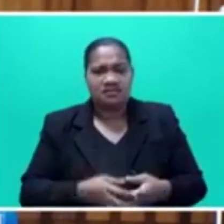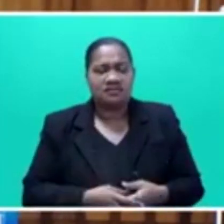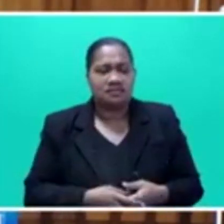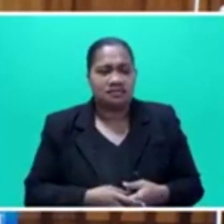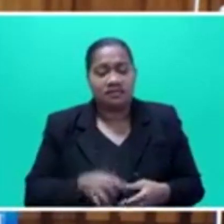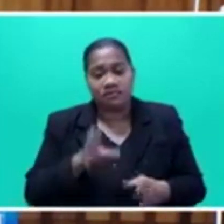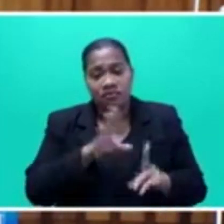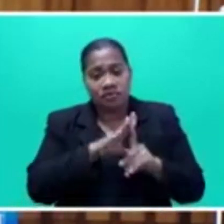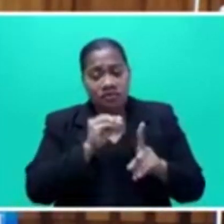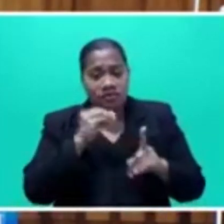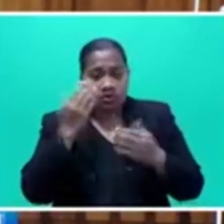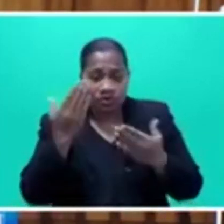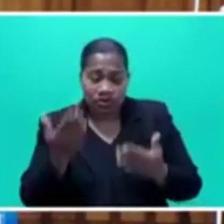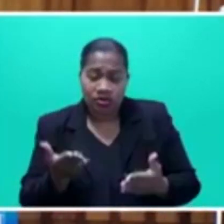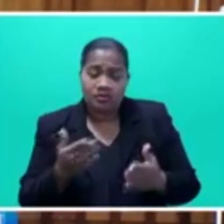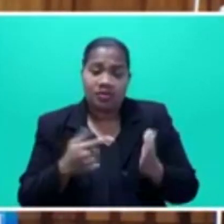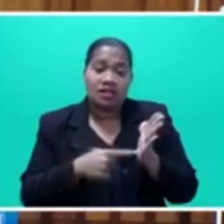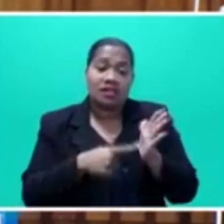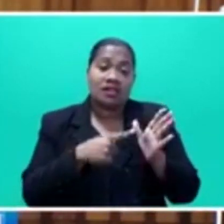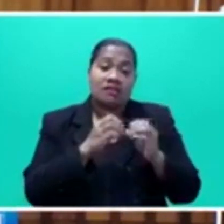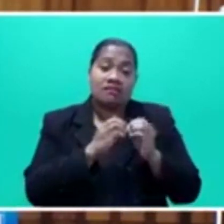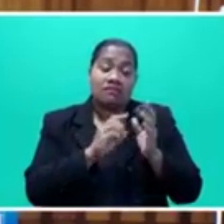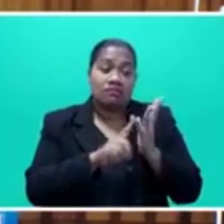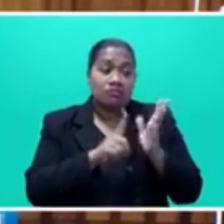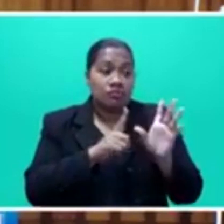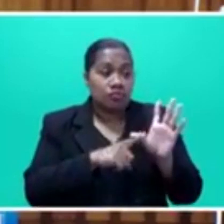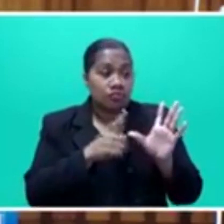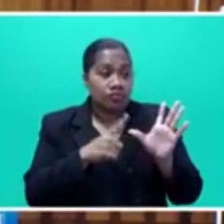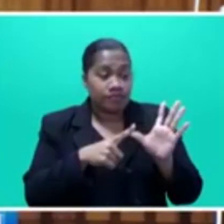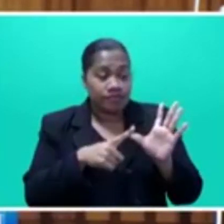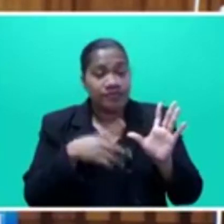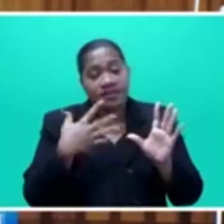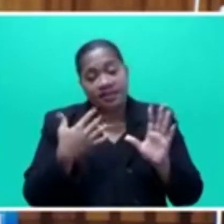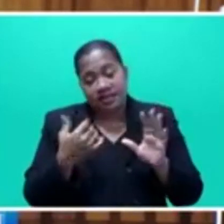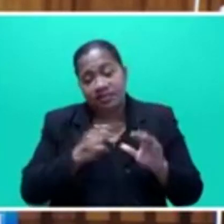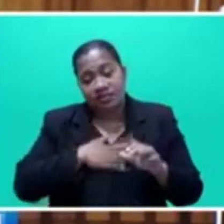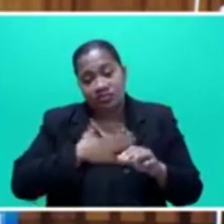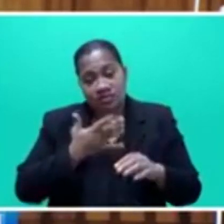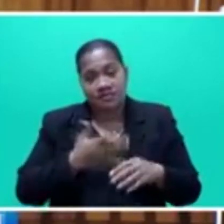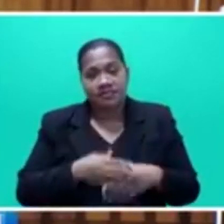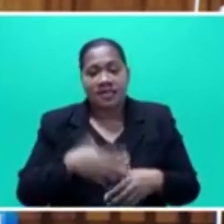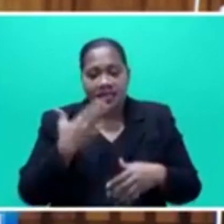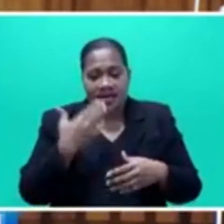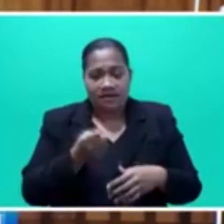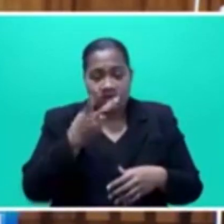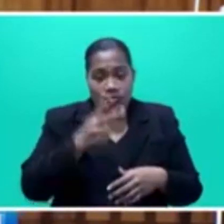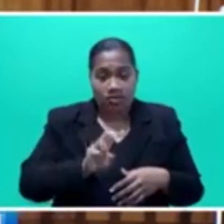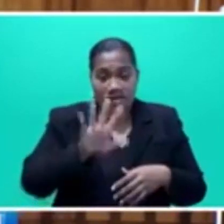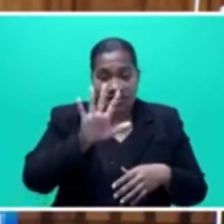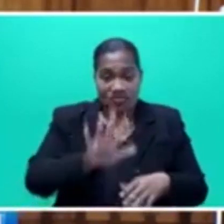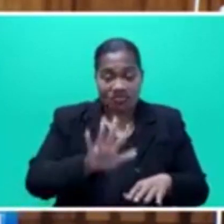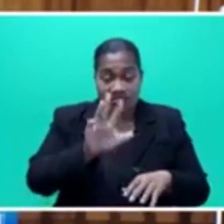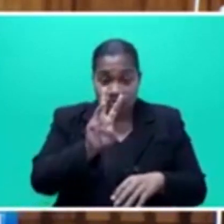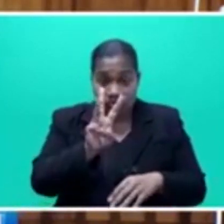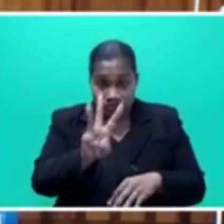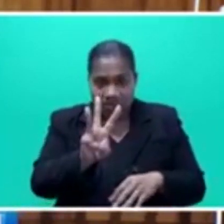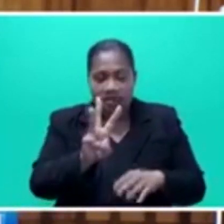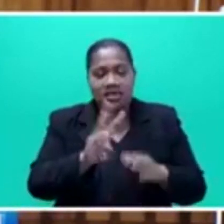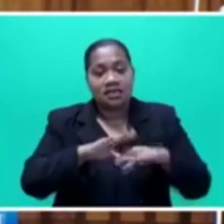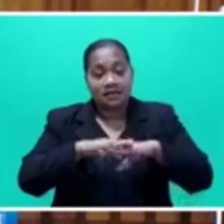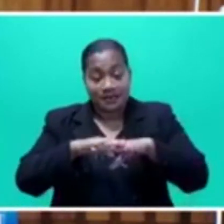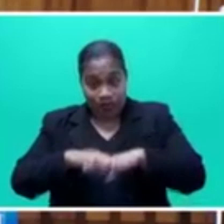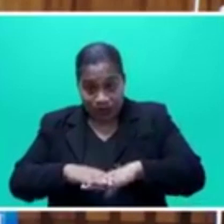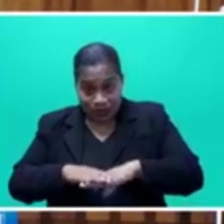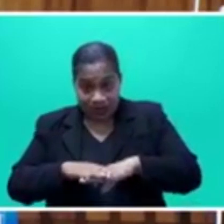Honourable Tambuya, you'd be interested in this, we had communal seats. Under the 23 communal seats, and let me remind the members of Parliament, the